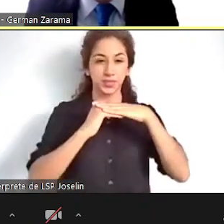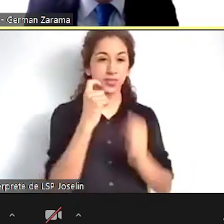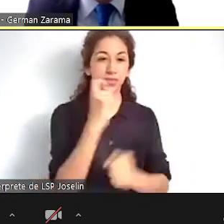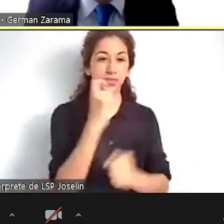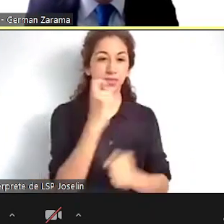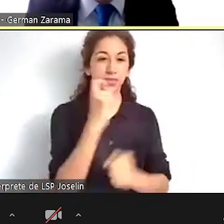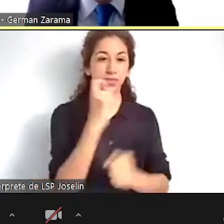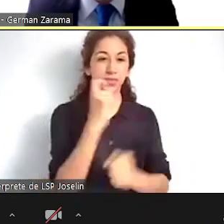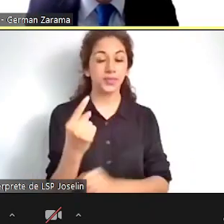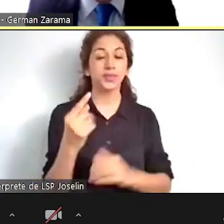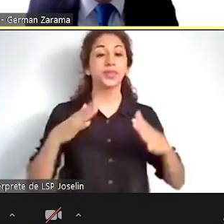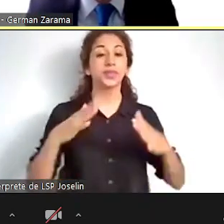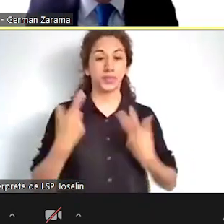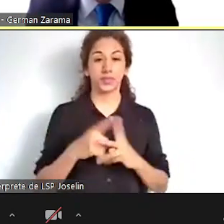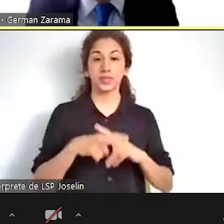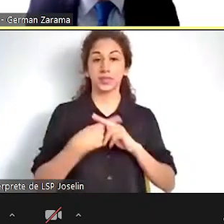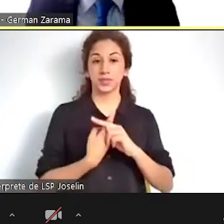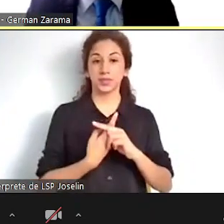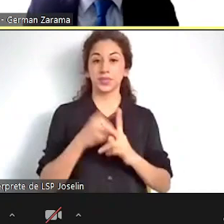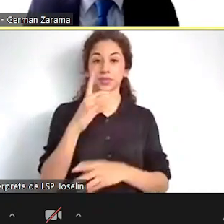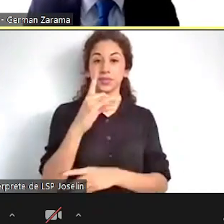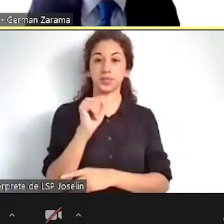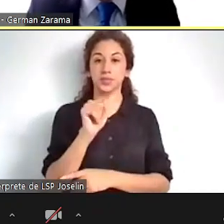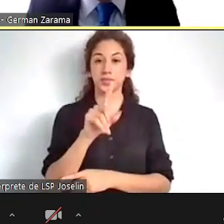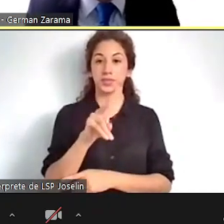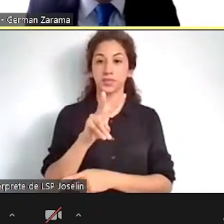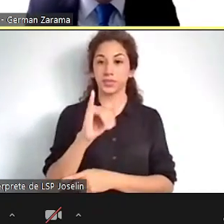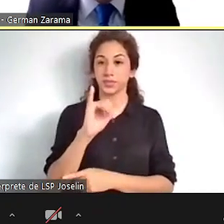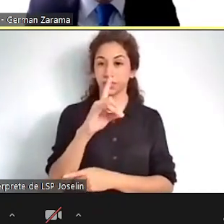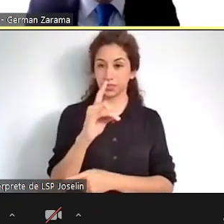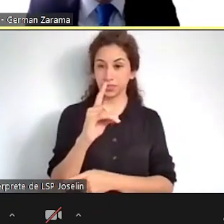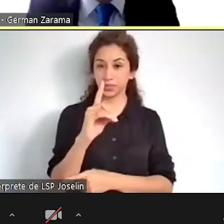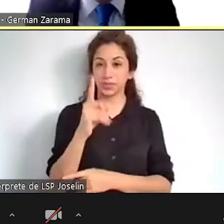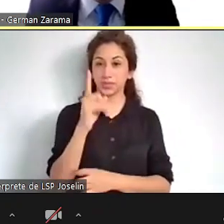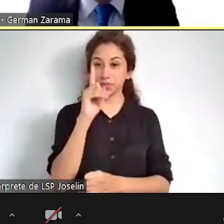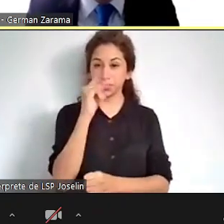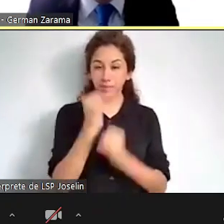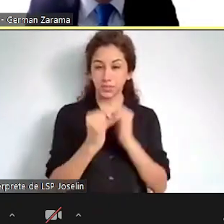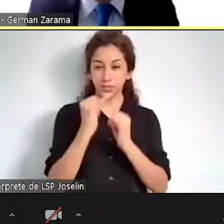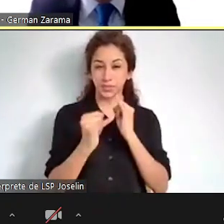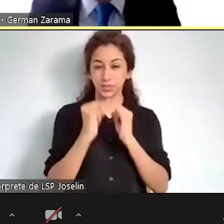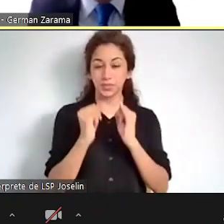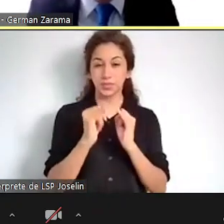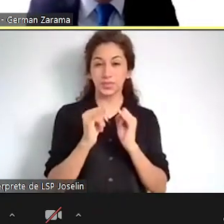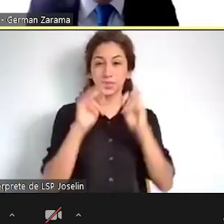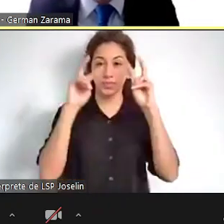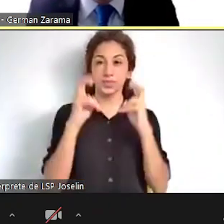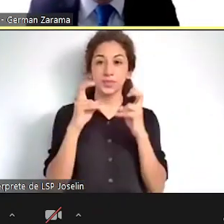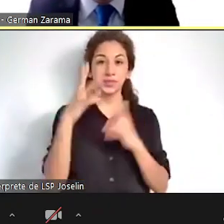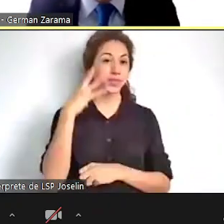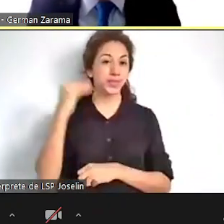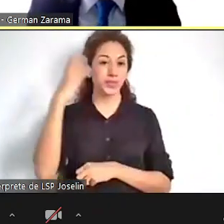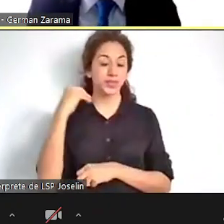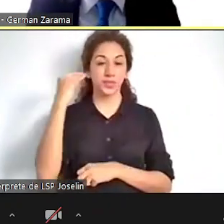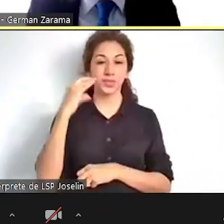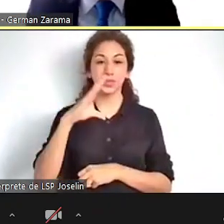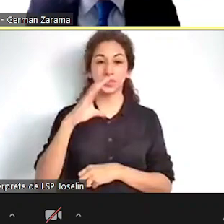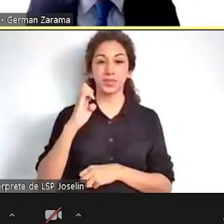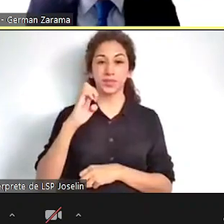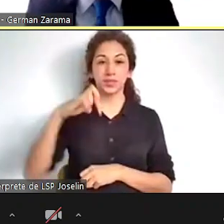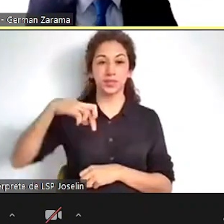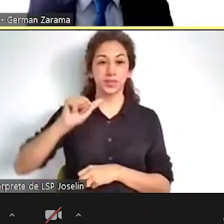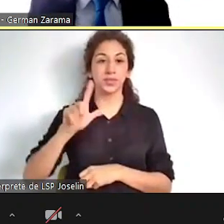maximum per person and we will start with a david with specific questions